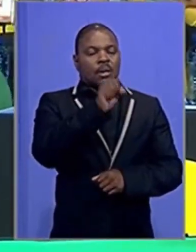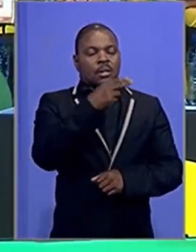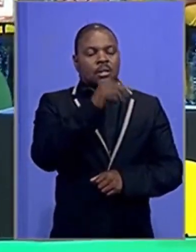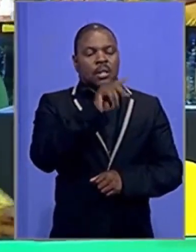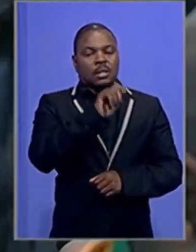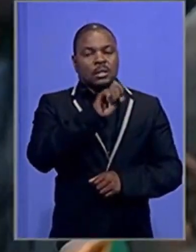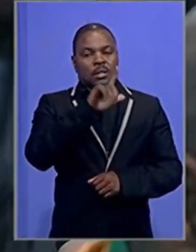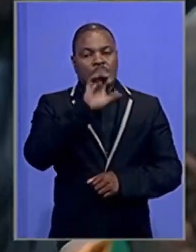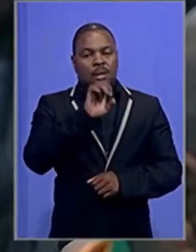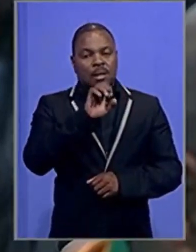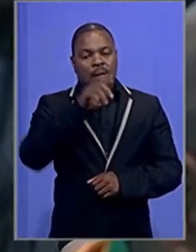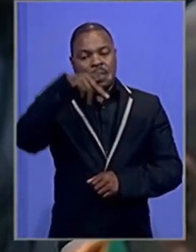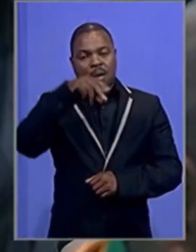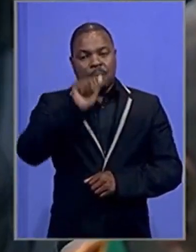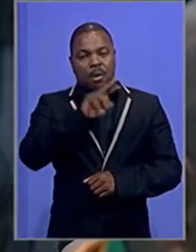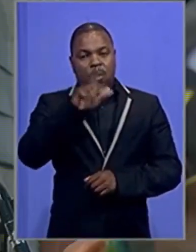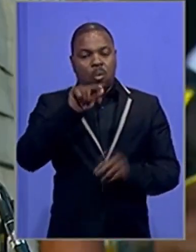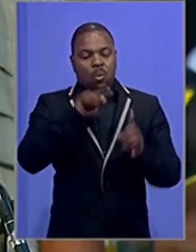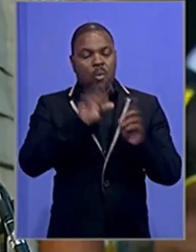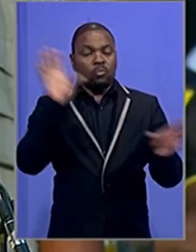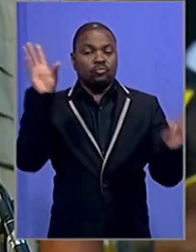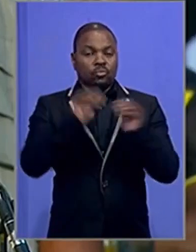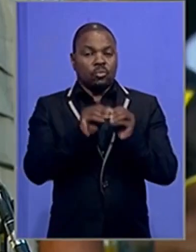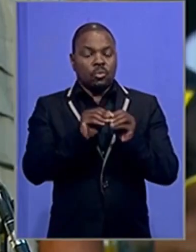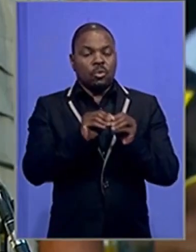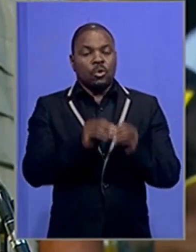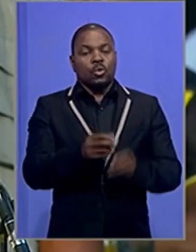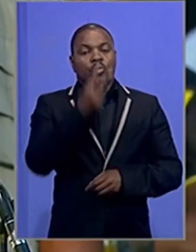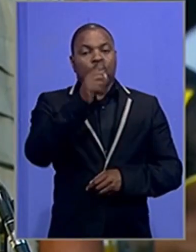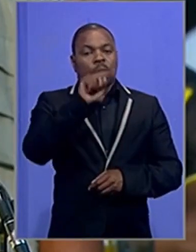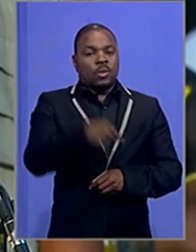Paul, the total is